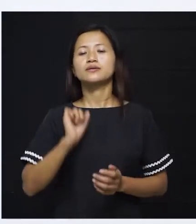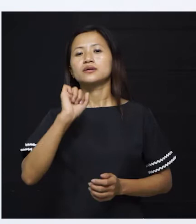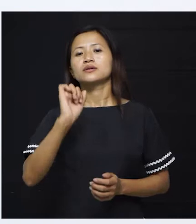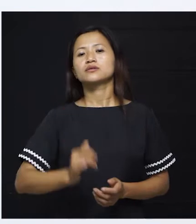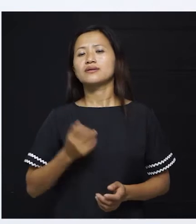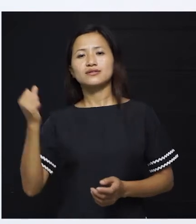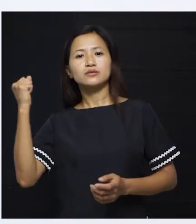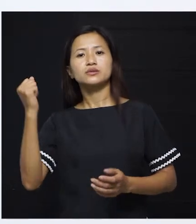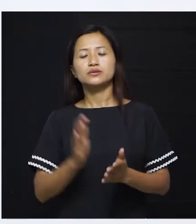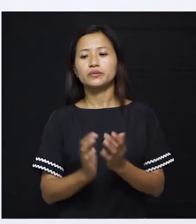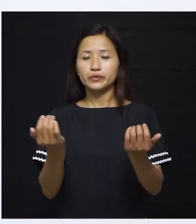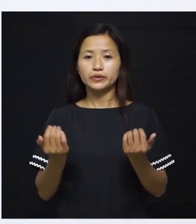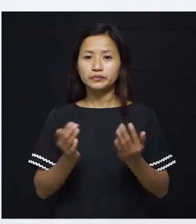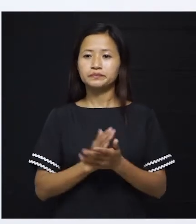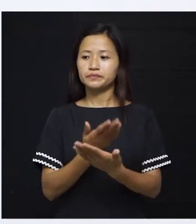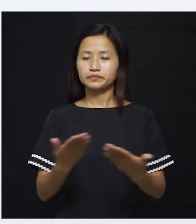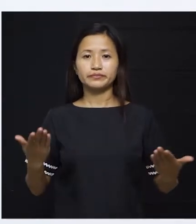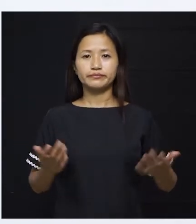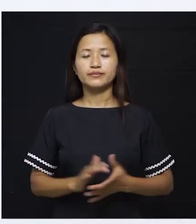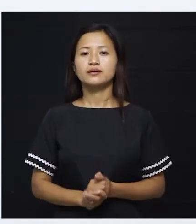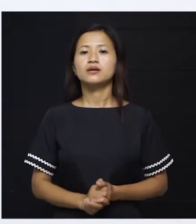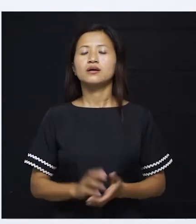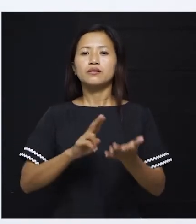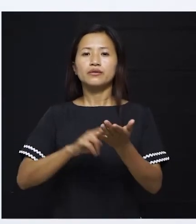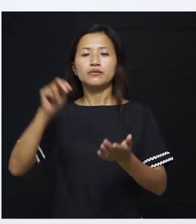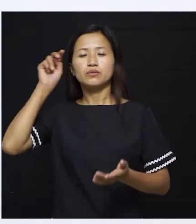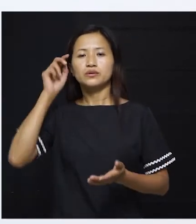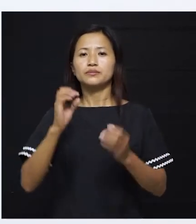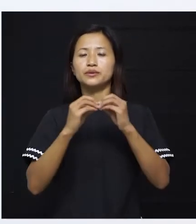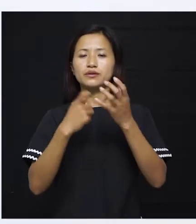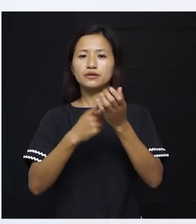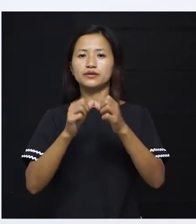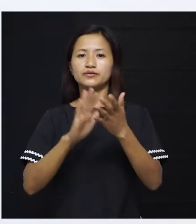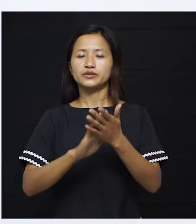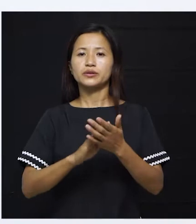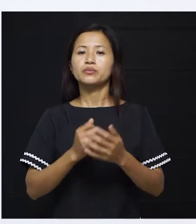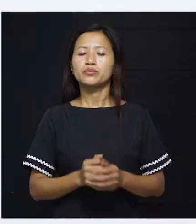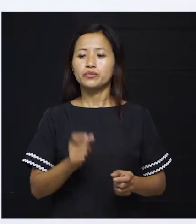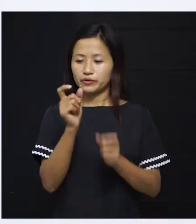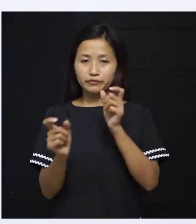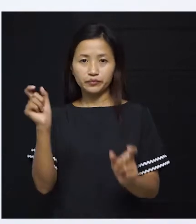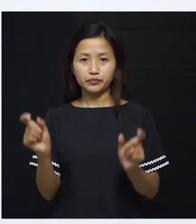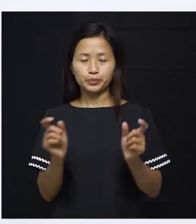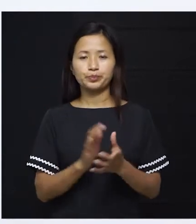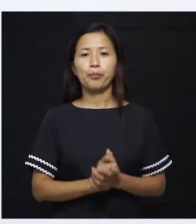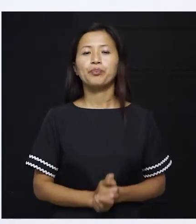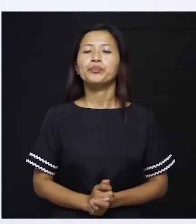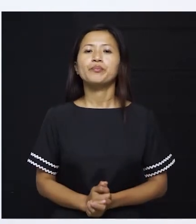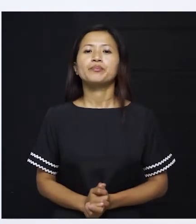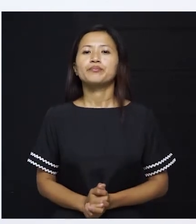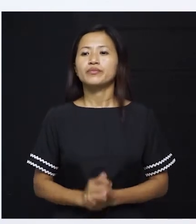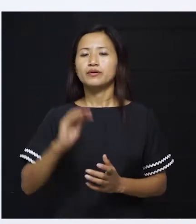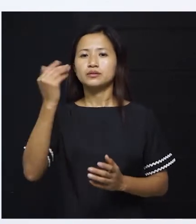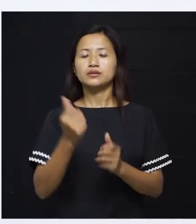used to protect themselves. So it is said that the Nagas were very brave warriors and they were brave people. So this